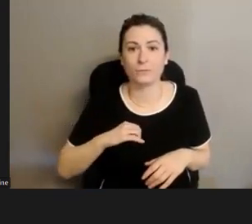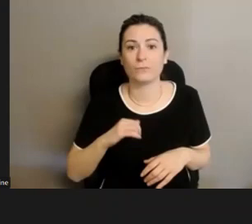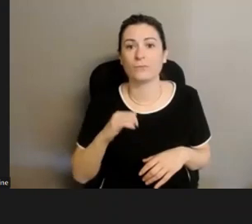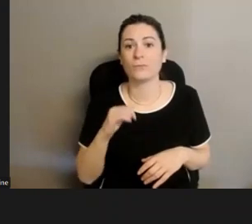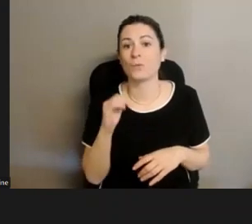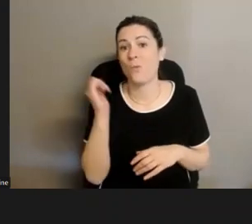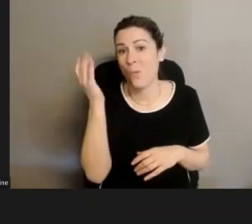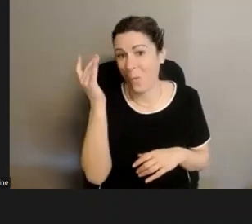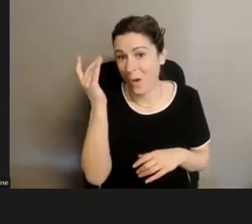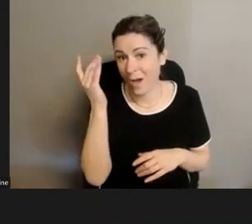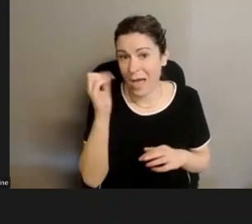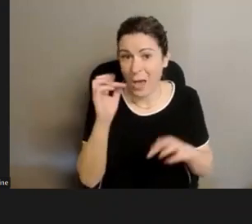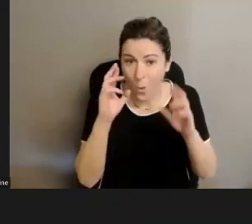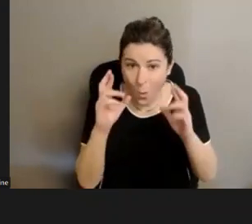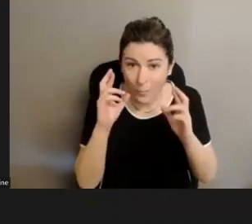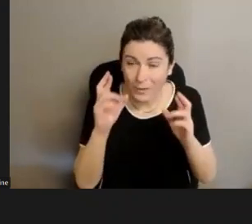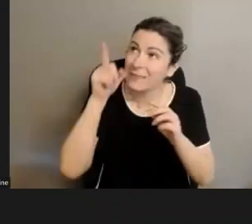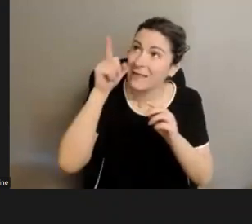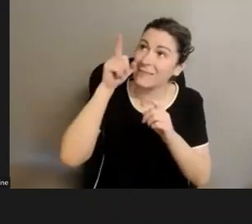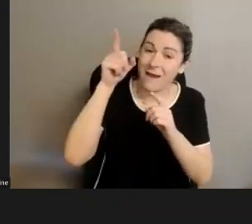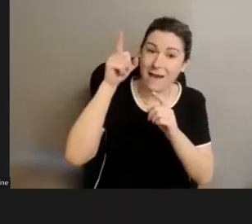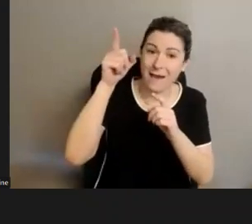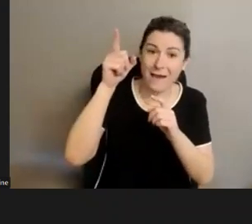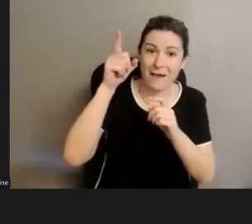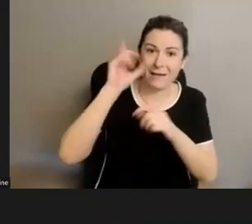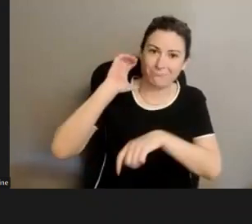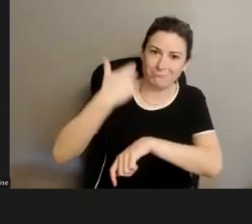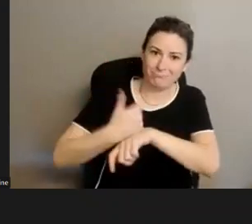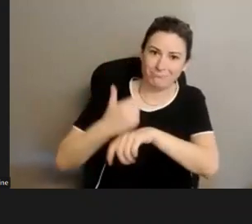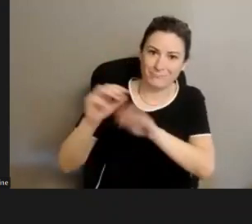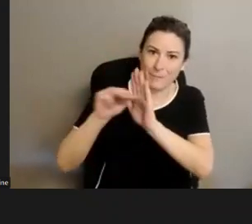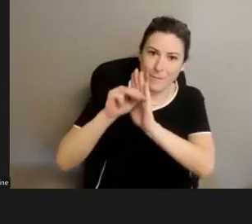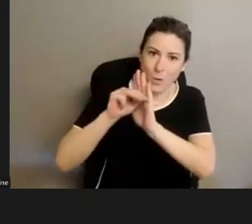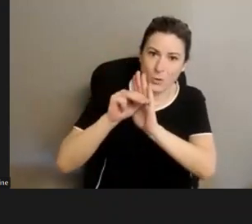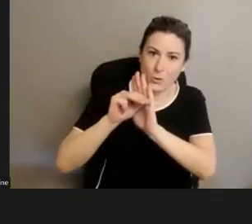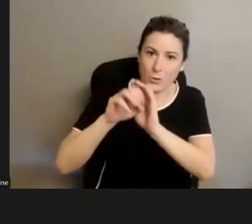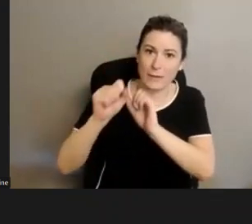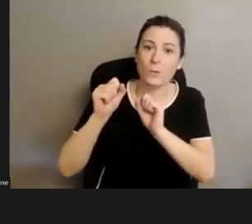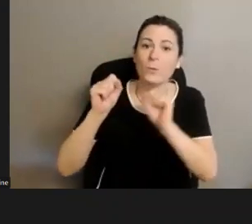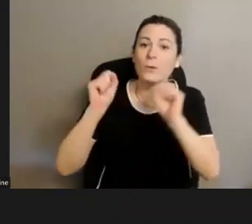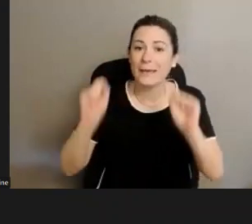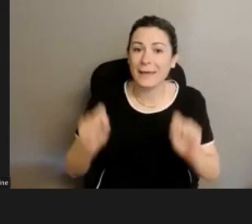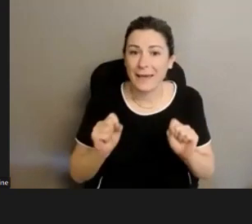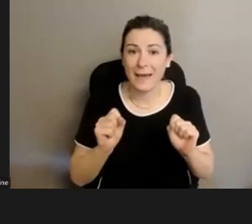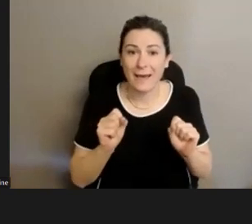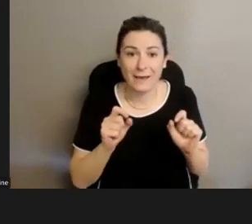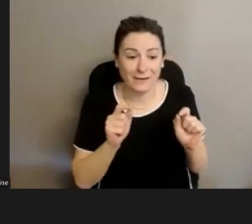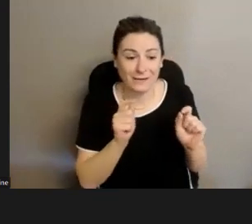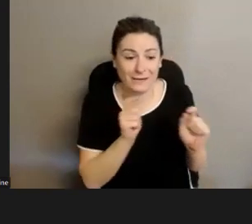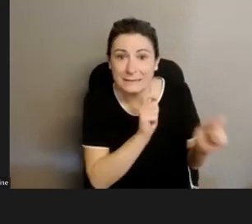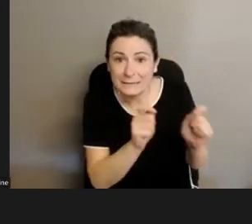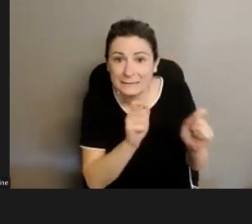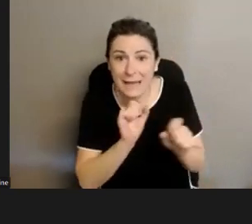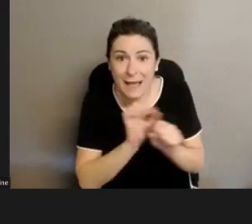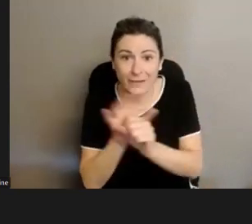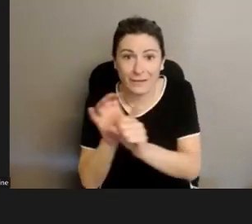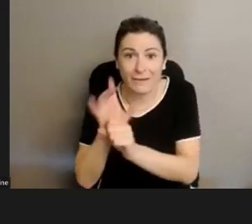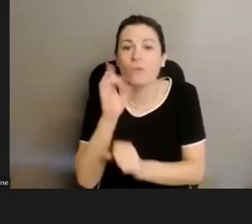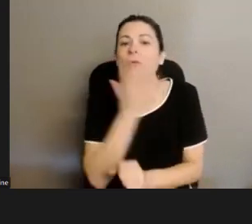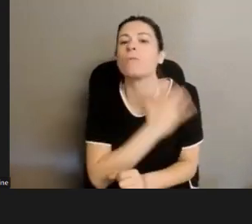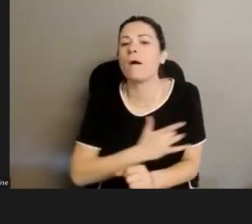down to the provinces. You know, I hear many comments.